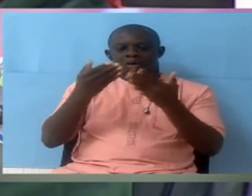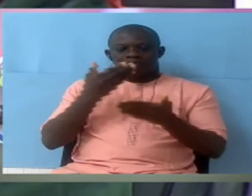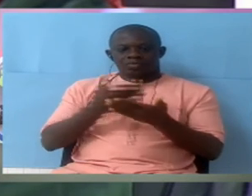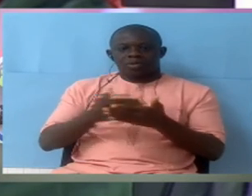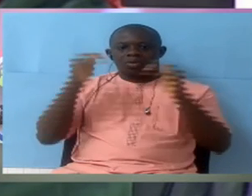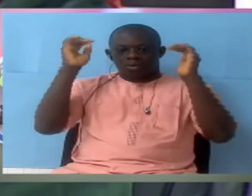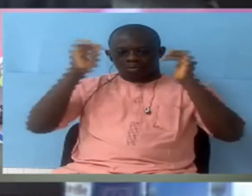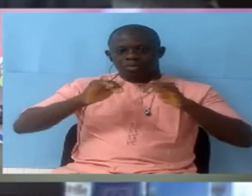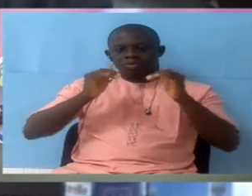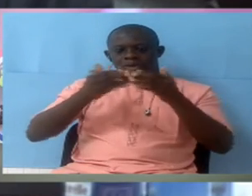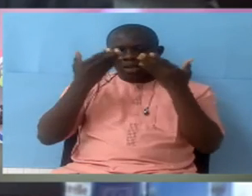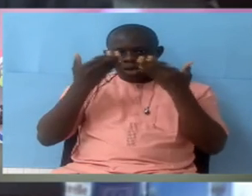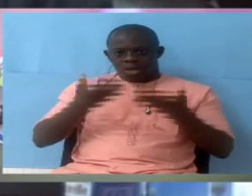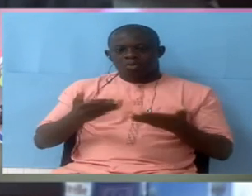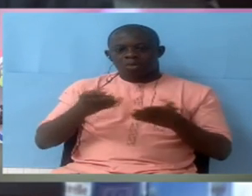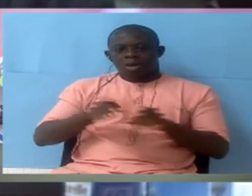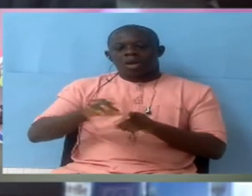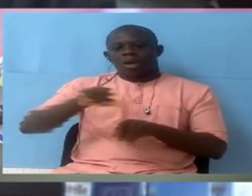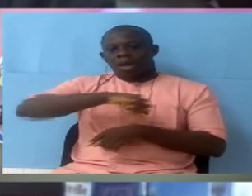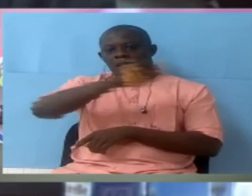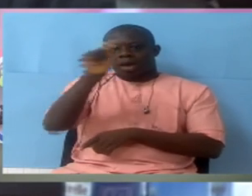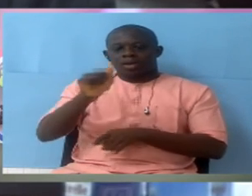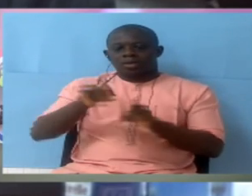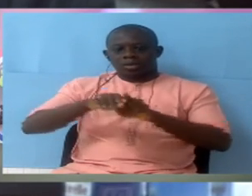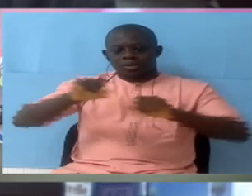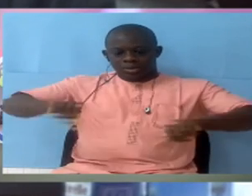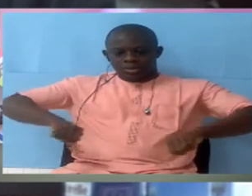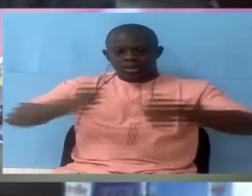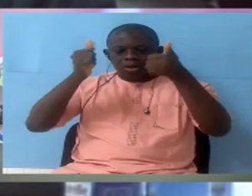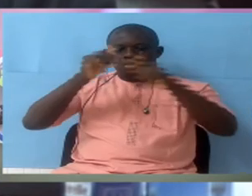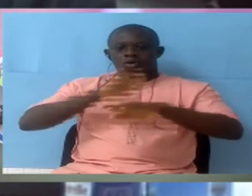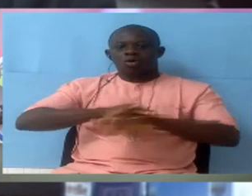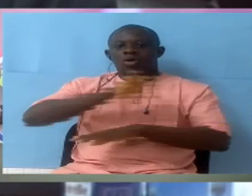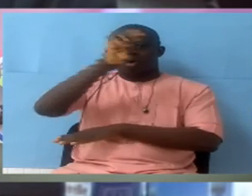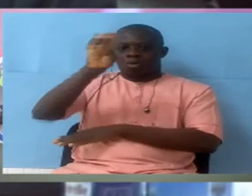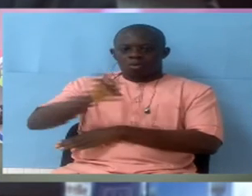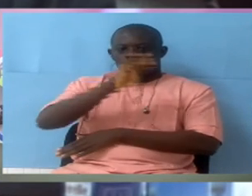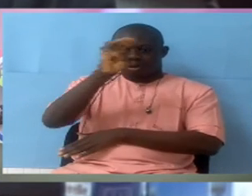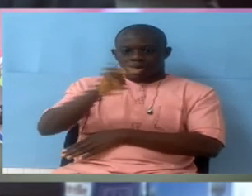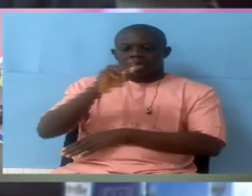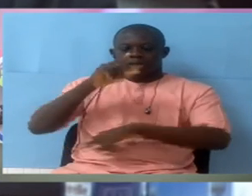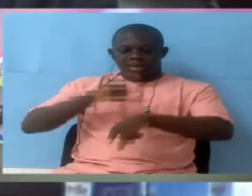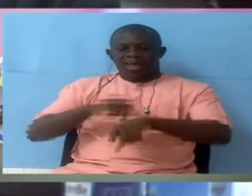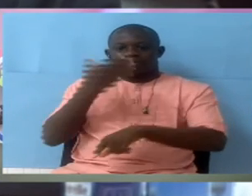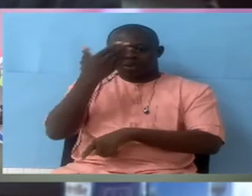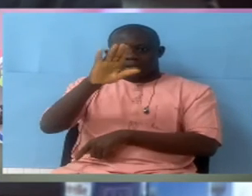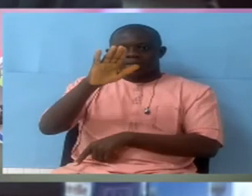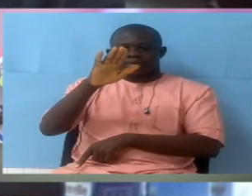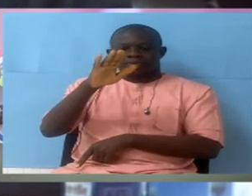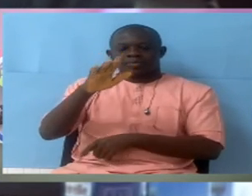proceedings some now and resume on Monday at